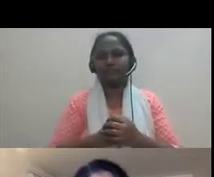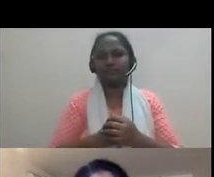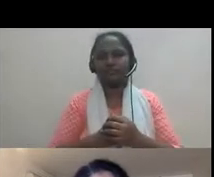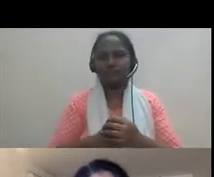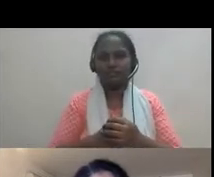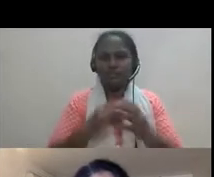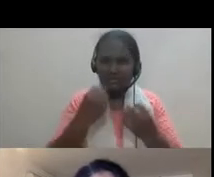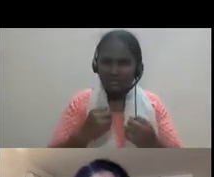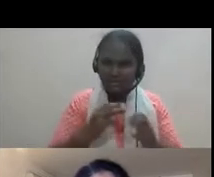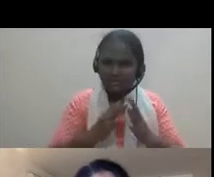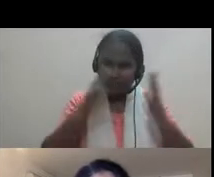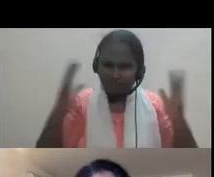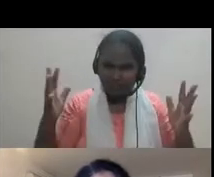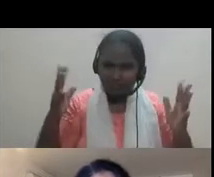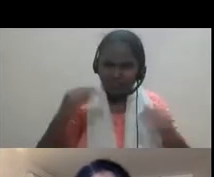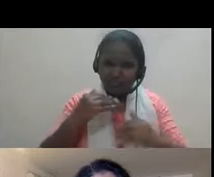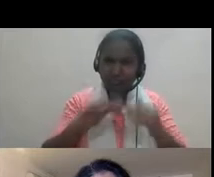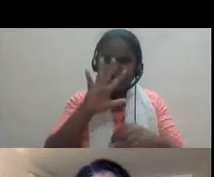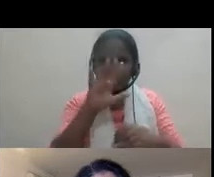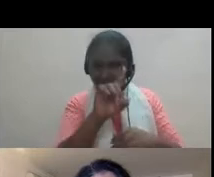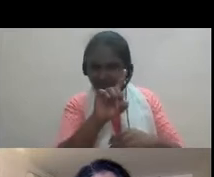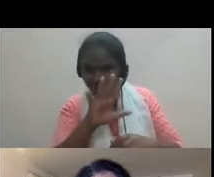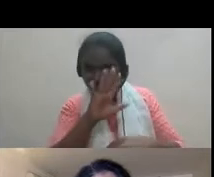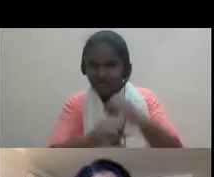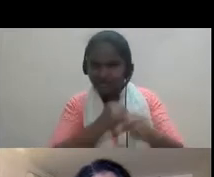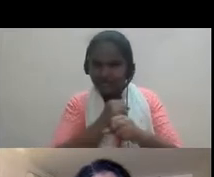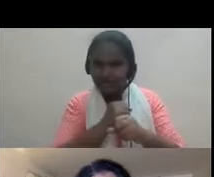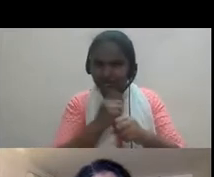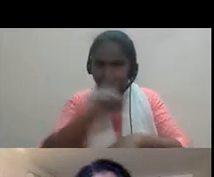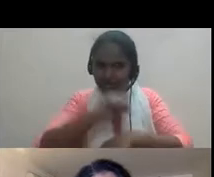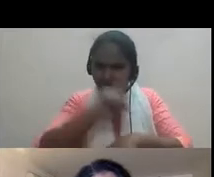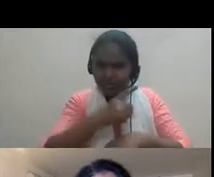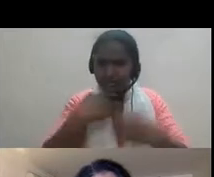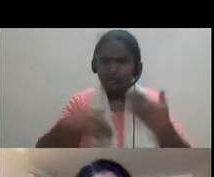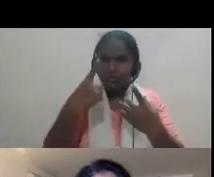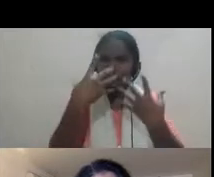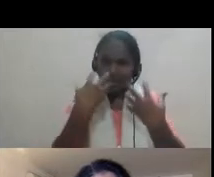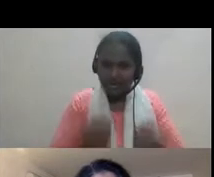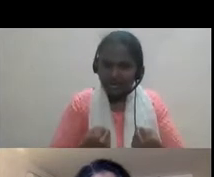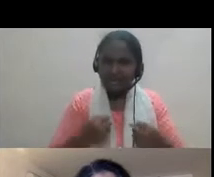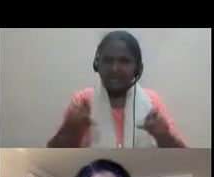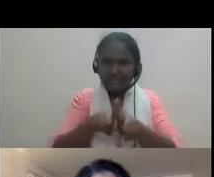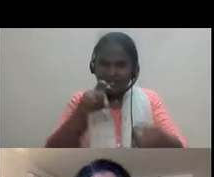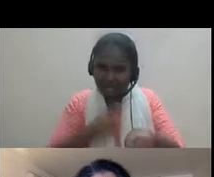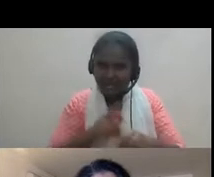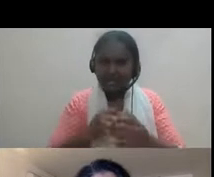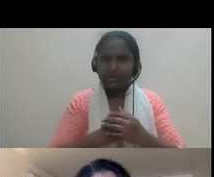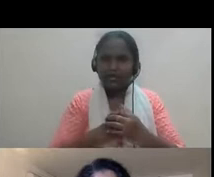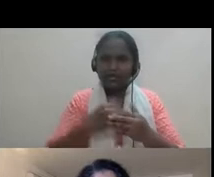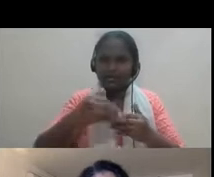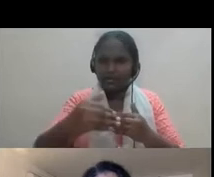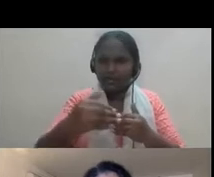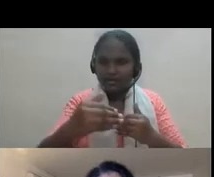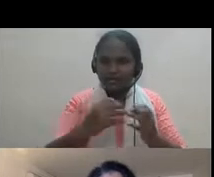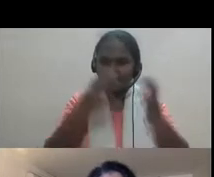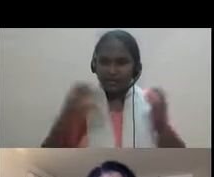Had been on view for only 15 days and had only been accessible to one viewer at a time. So it was more a